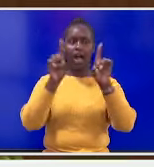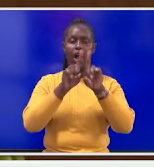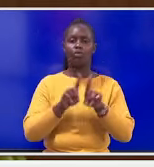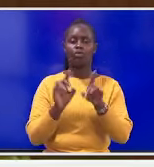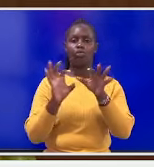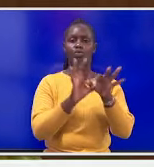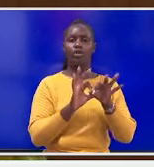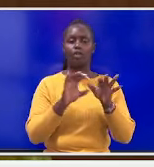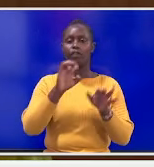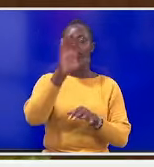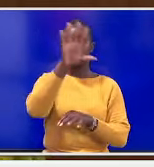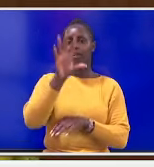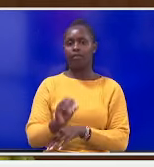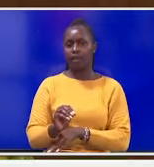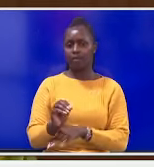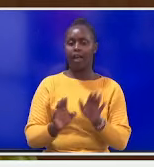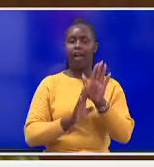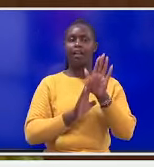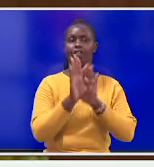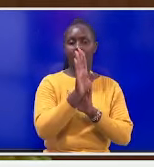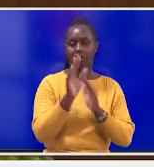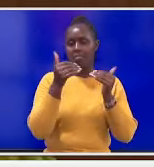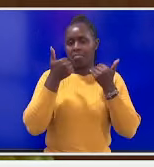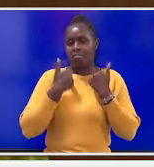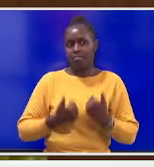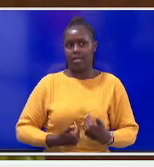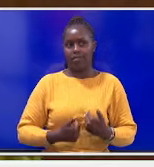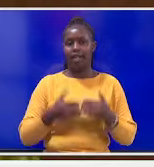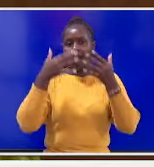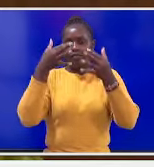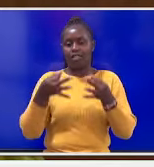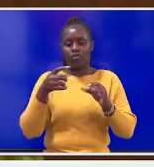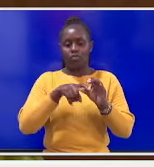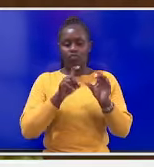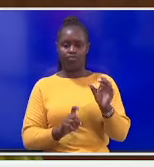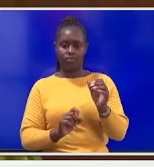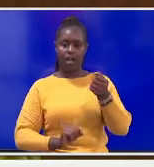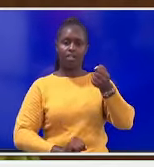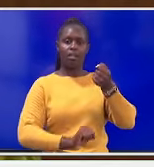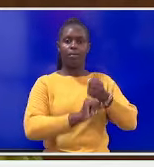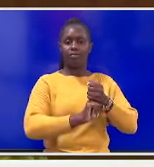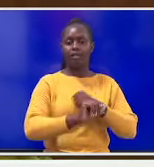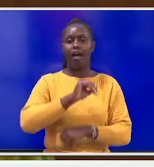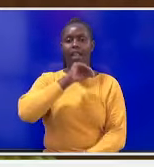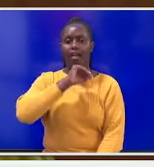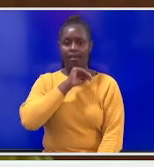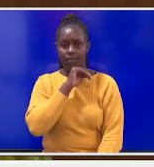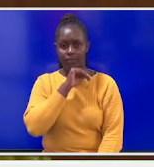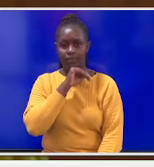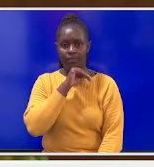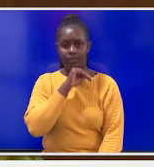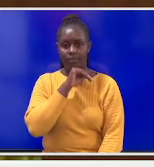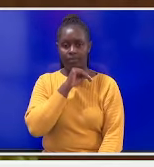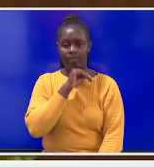unity and development, I would like to support his candidacy. And